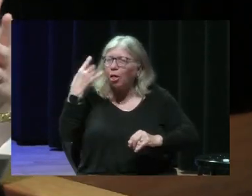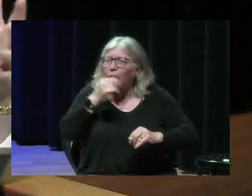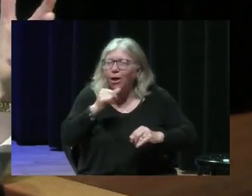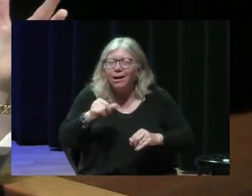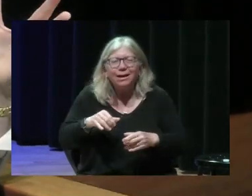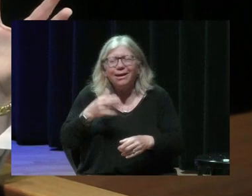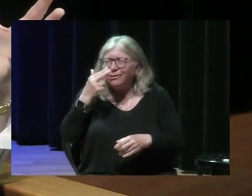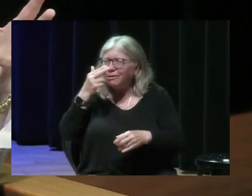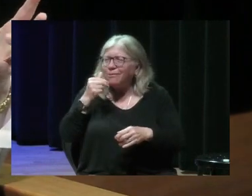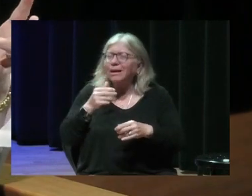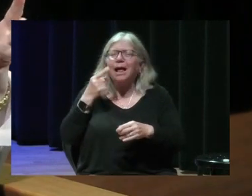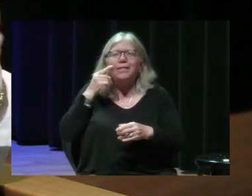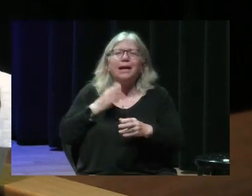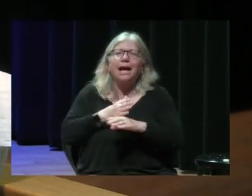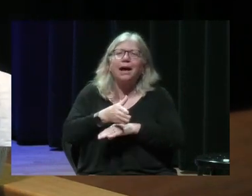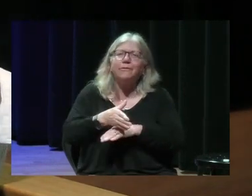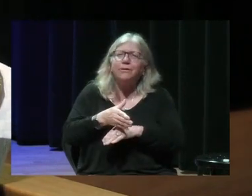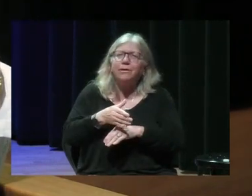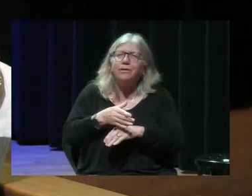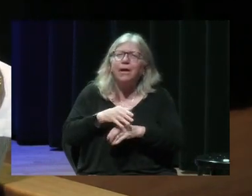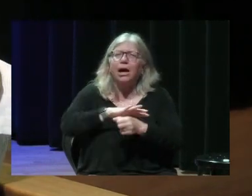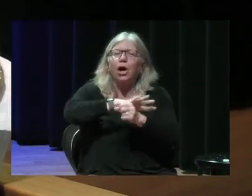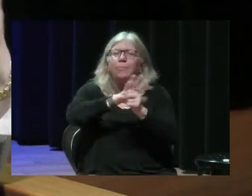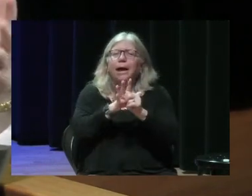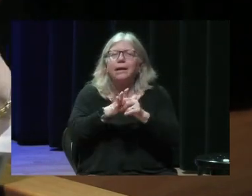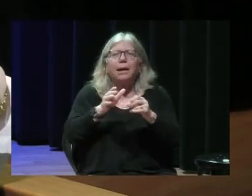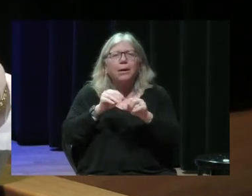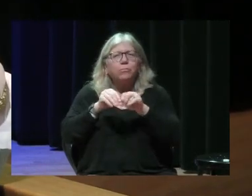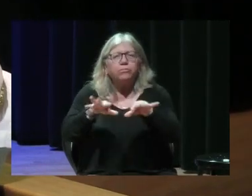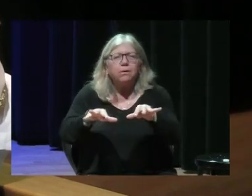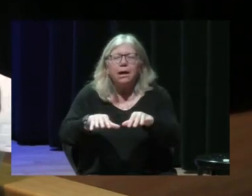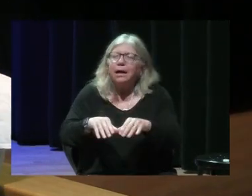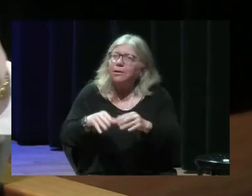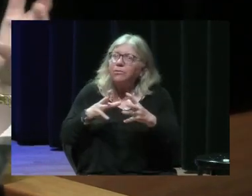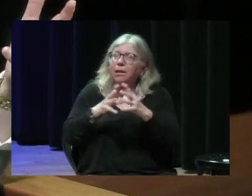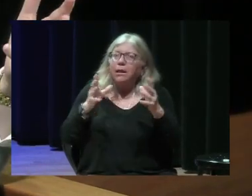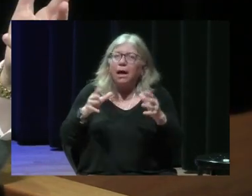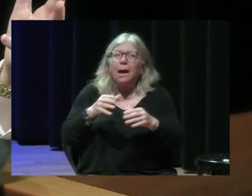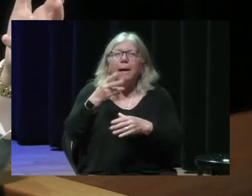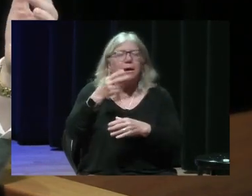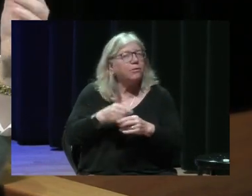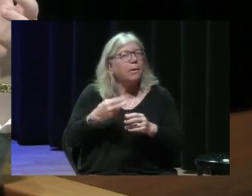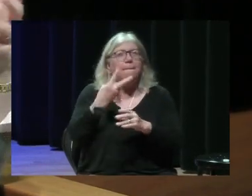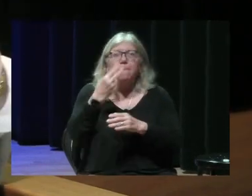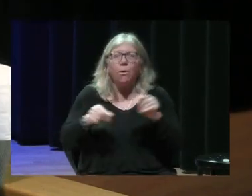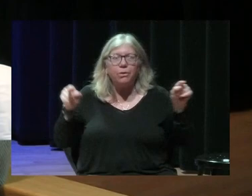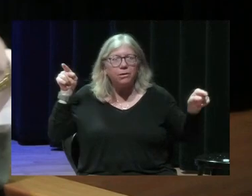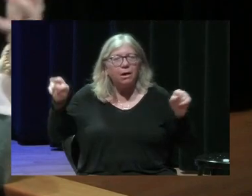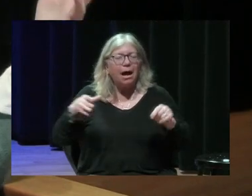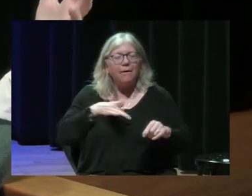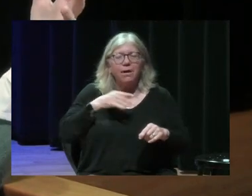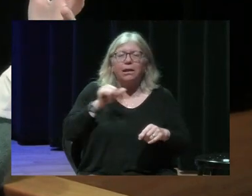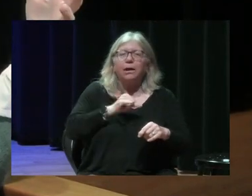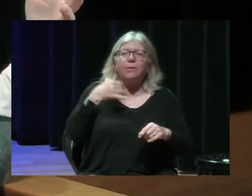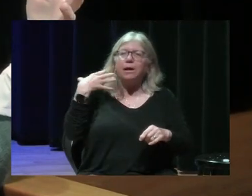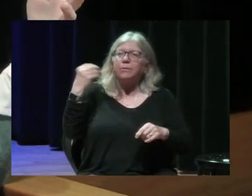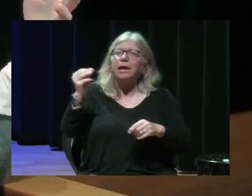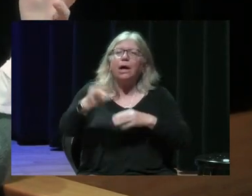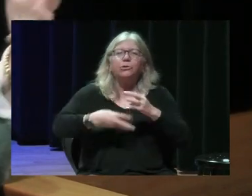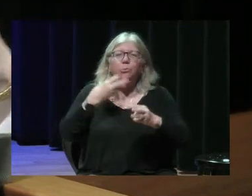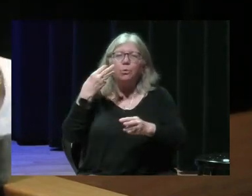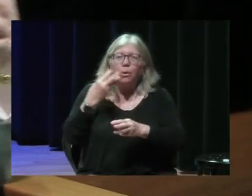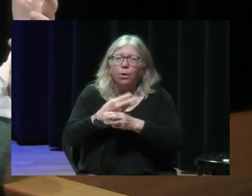so funny, I think, after the pandemic, where there was a lot of that, it was both extremes. Like, I felt like when I was out in the